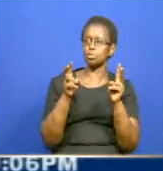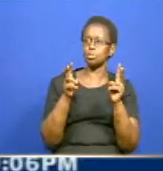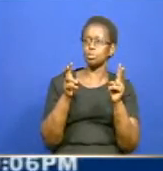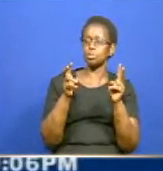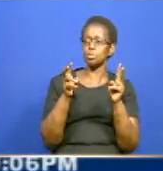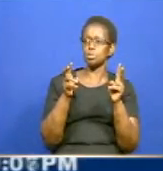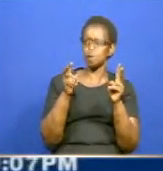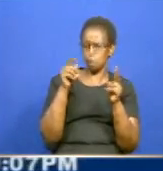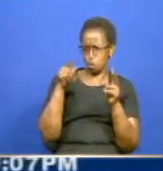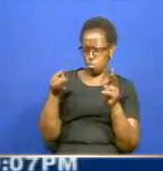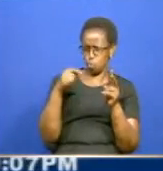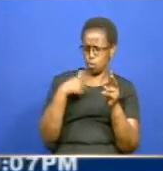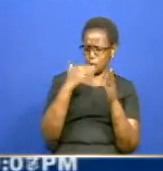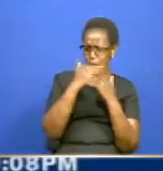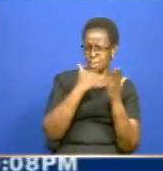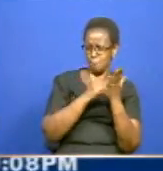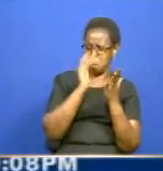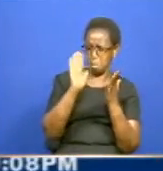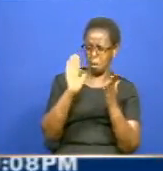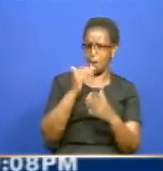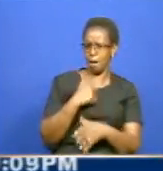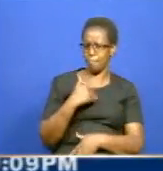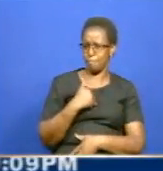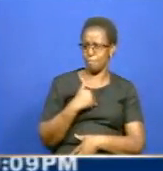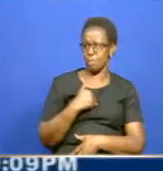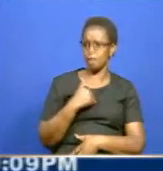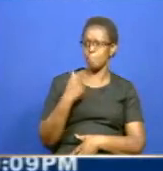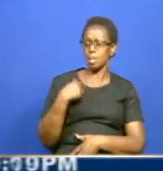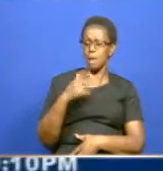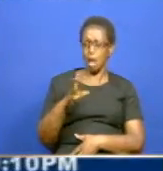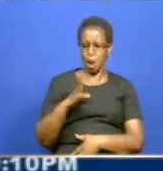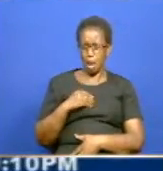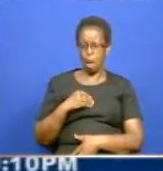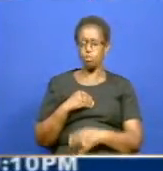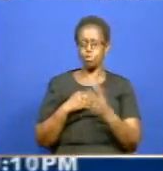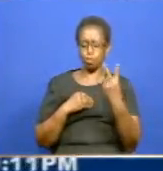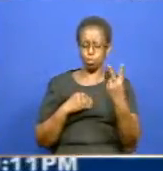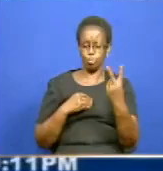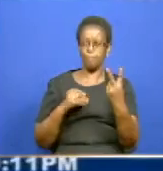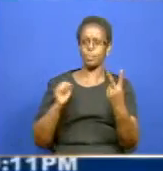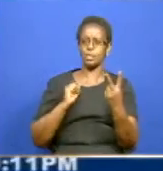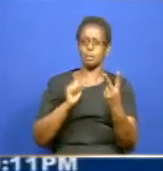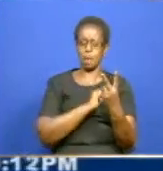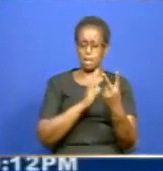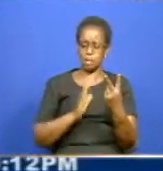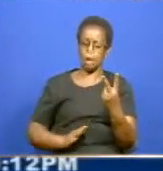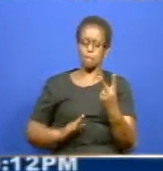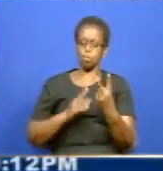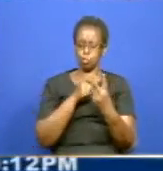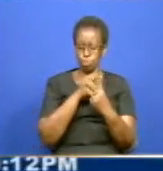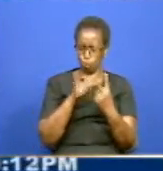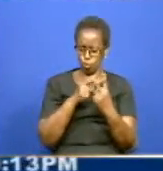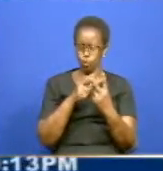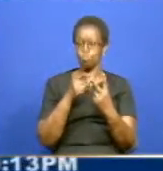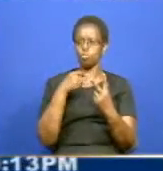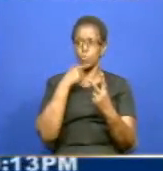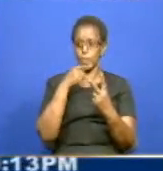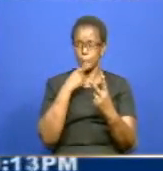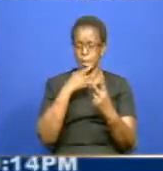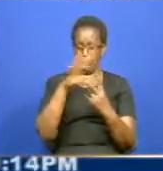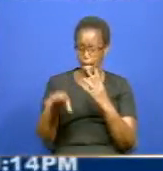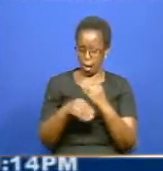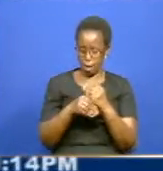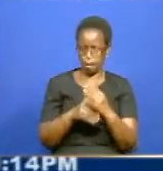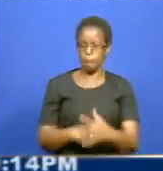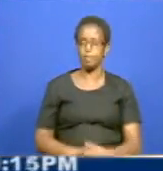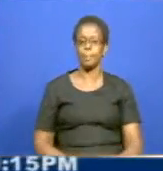ride on your own statement. Okay, okay. I'll only allow two, Senator Abdullahi and Cheriot. Thank you, Mr. Speaker, sir.